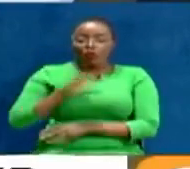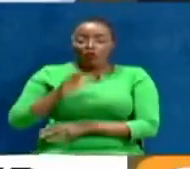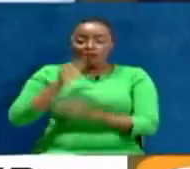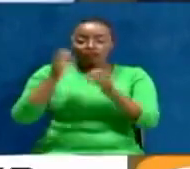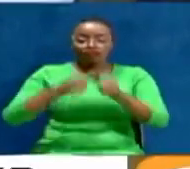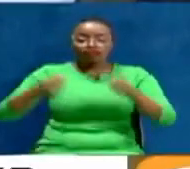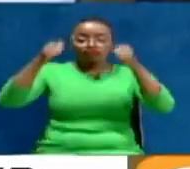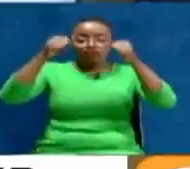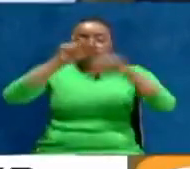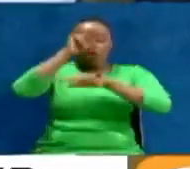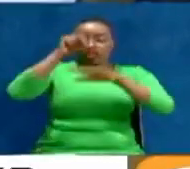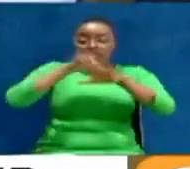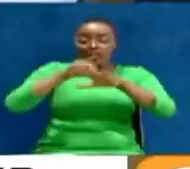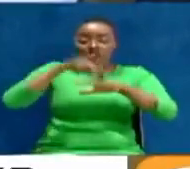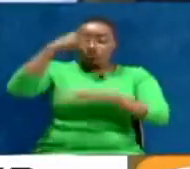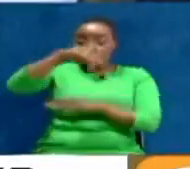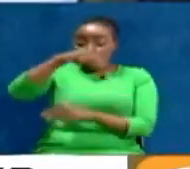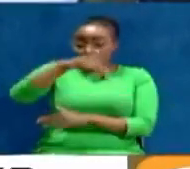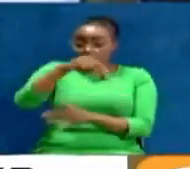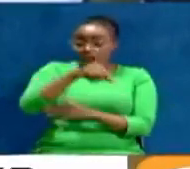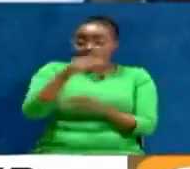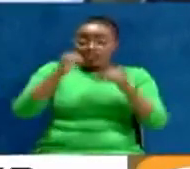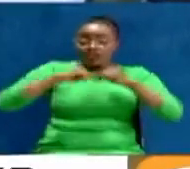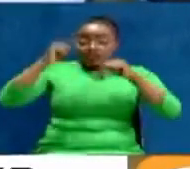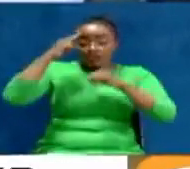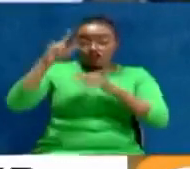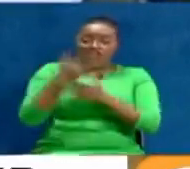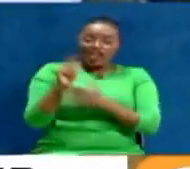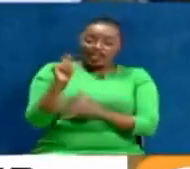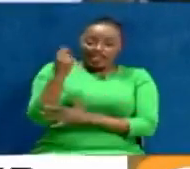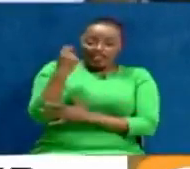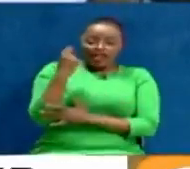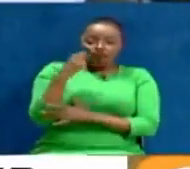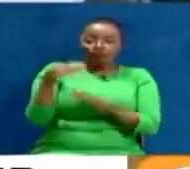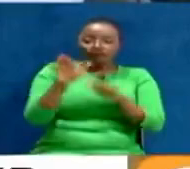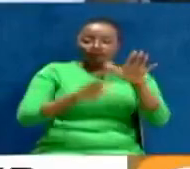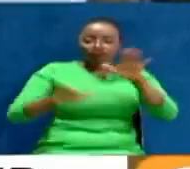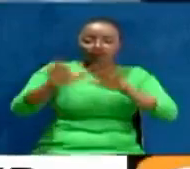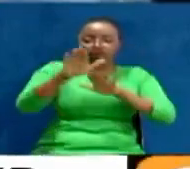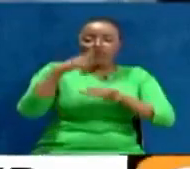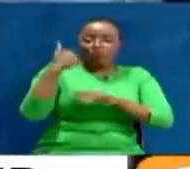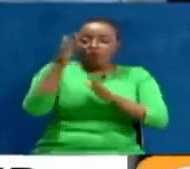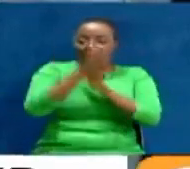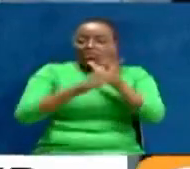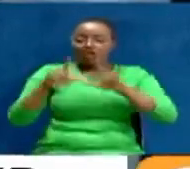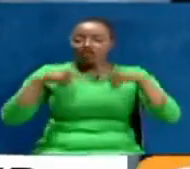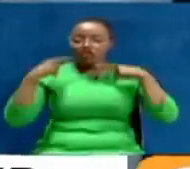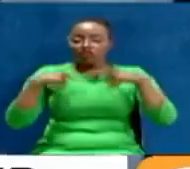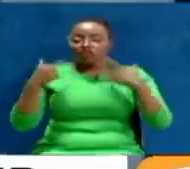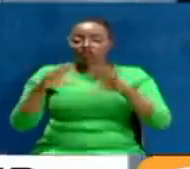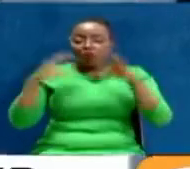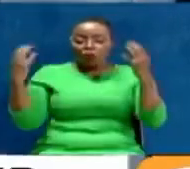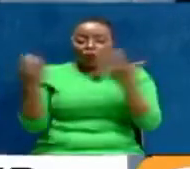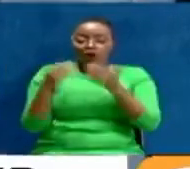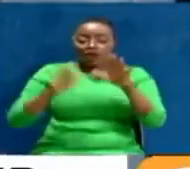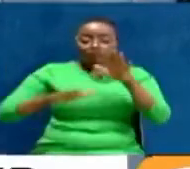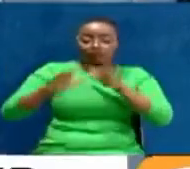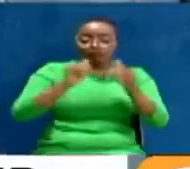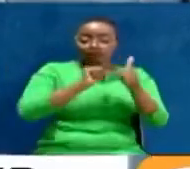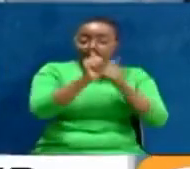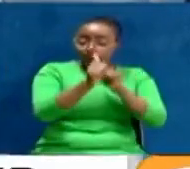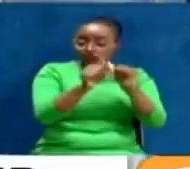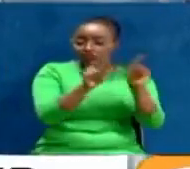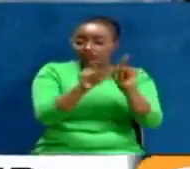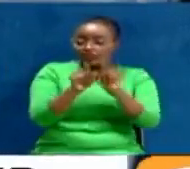Cup of Nations qualifiers. Officials of the Kenya Motorsport Federation, who are preparing to host the World Rally Championship in June,